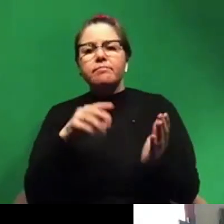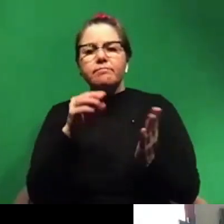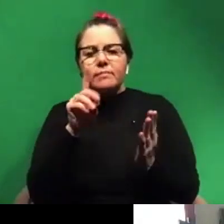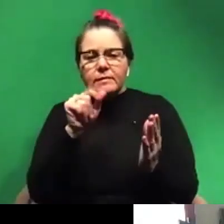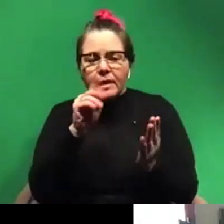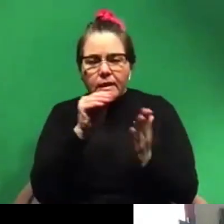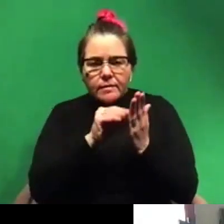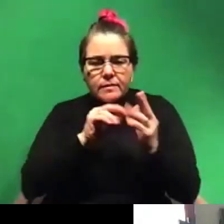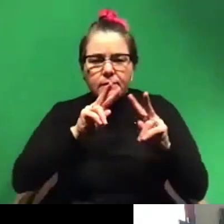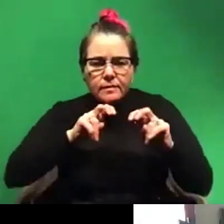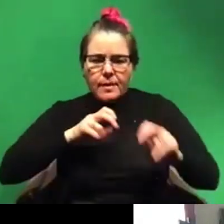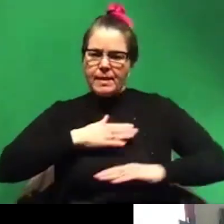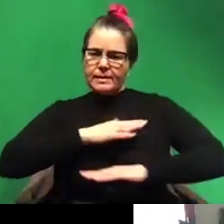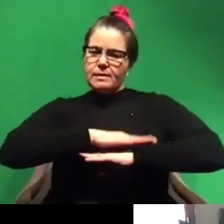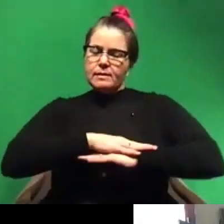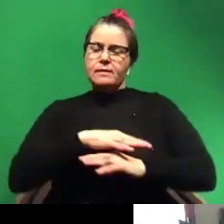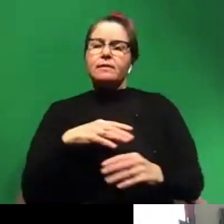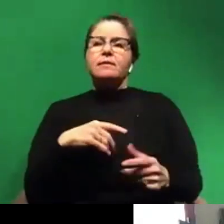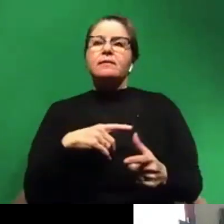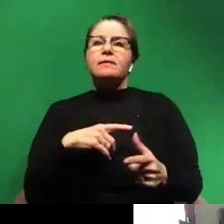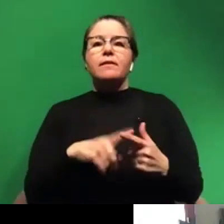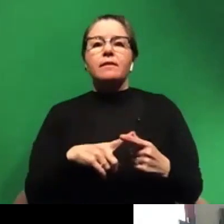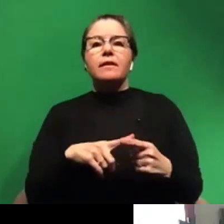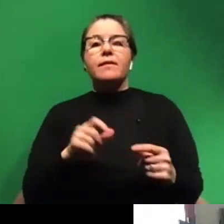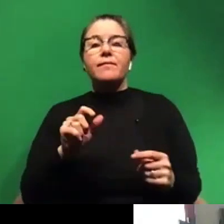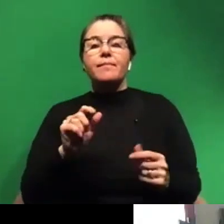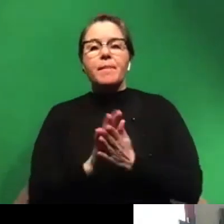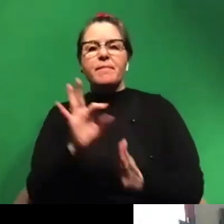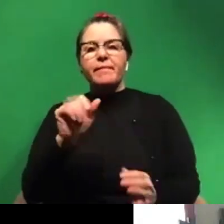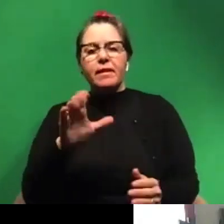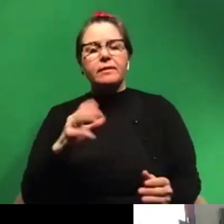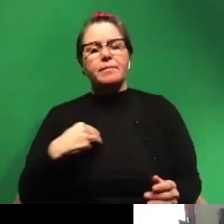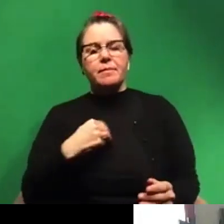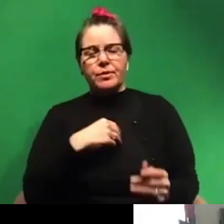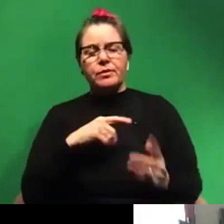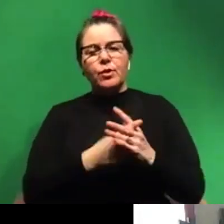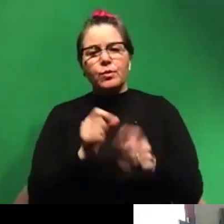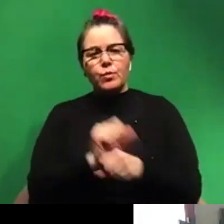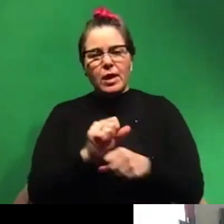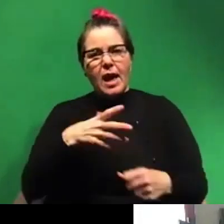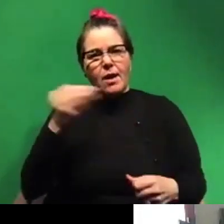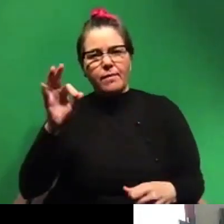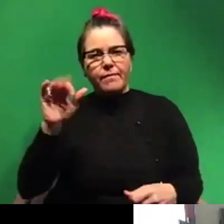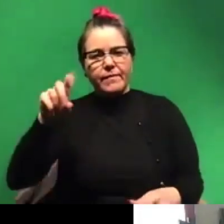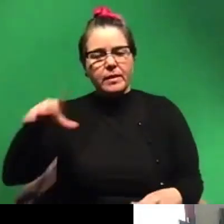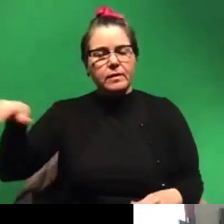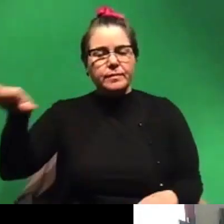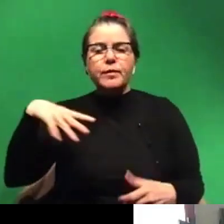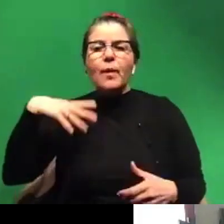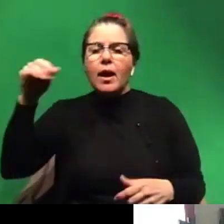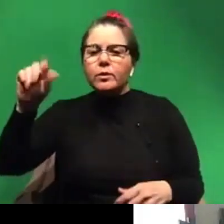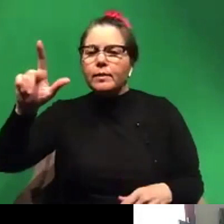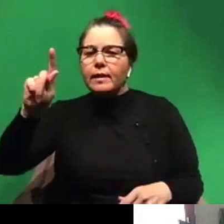my desk. And then as a faculty member, I started working in the field. So that means that I go out to lakes